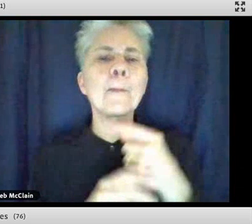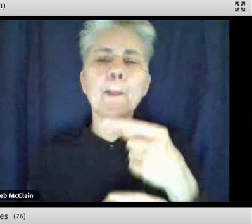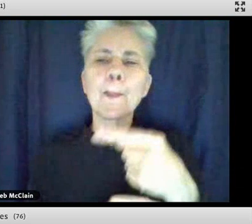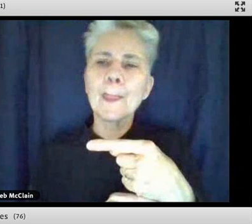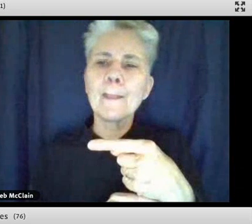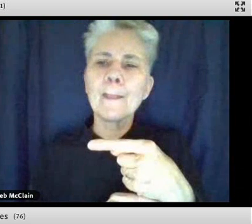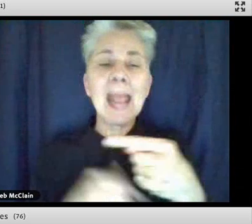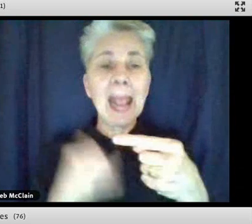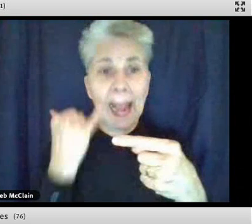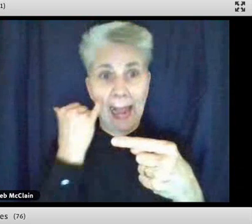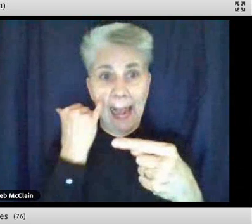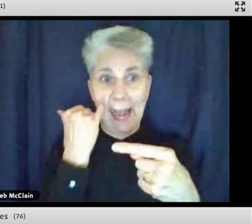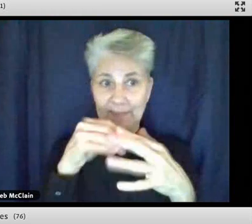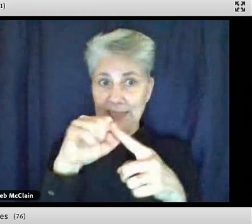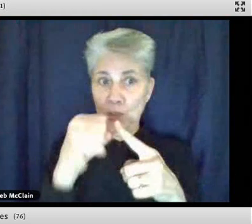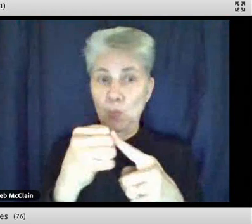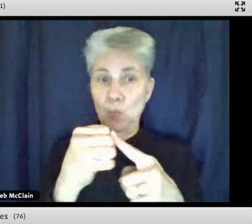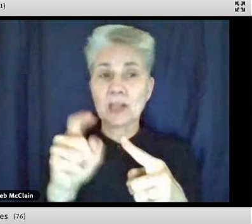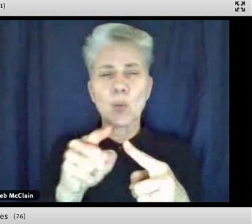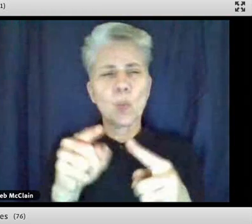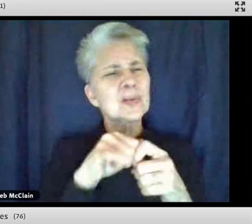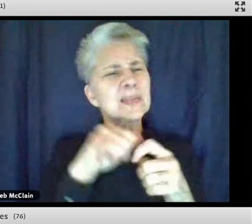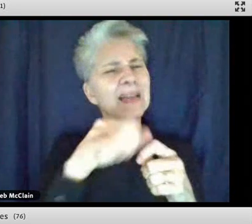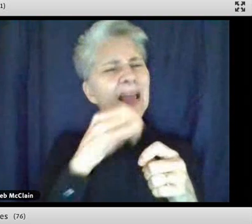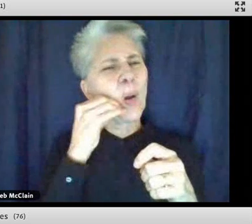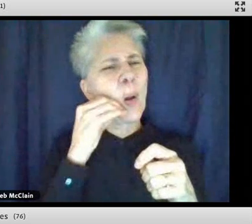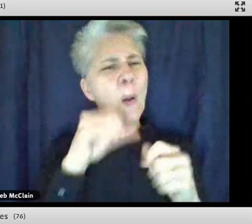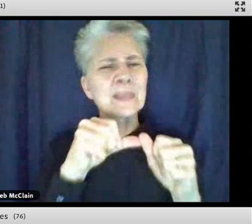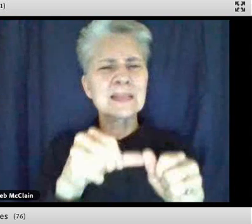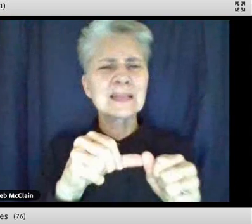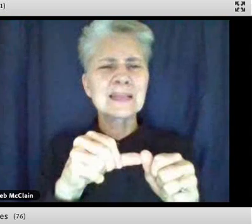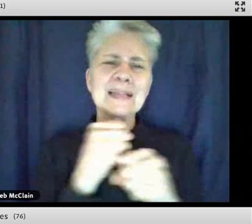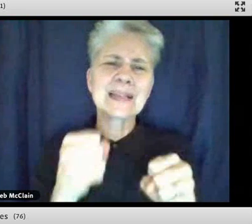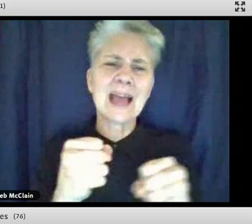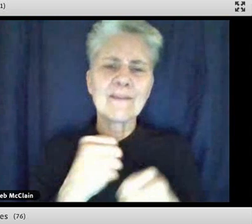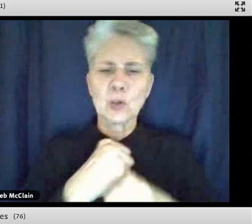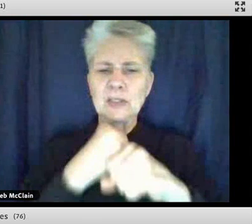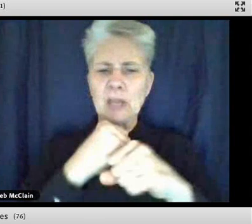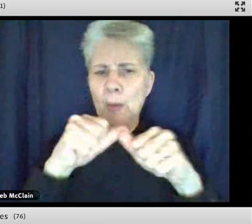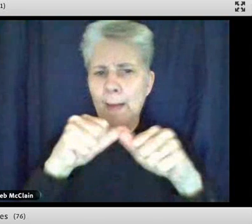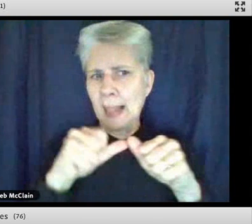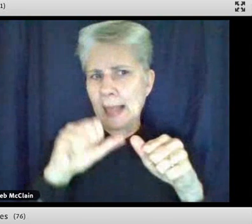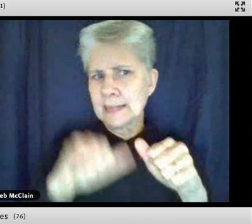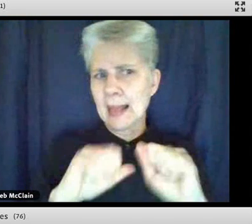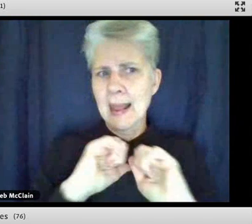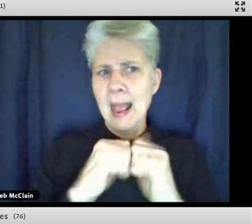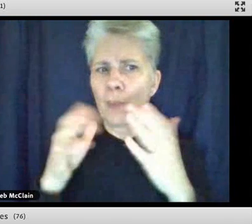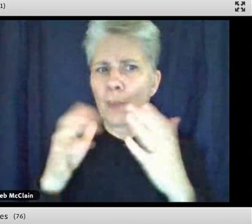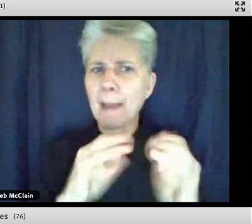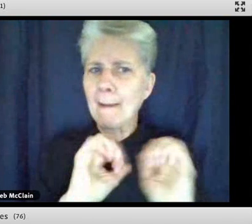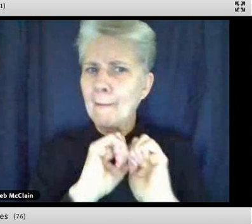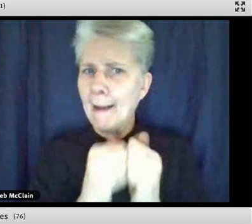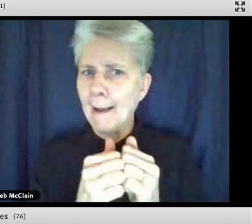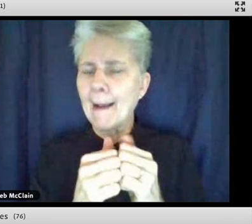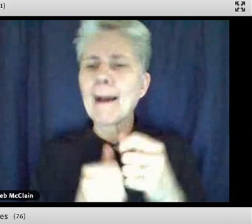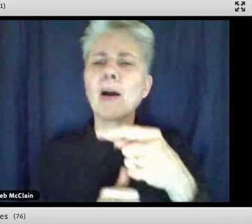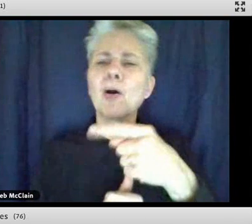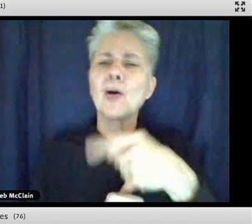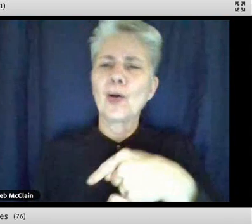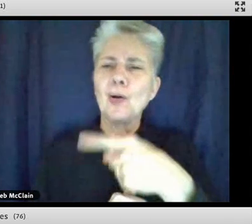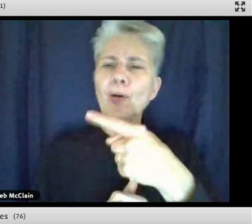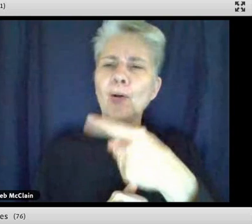So if you're in a situation where you're stay at home, stay safe, or shelter in place, how do you prepare? And so this is just a real